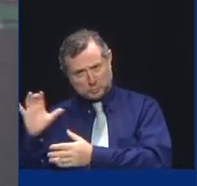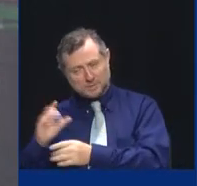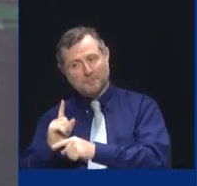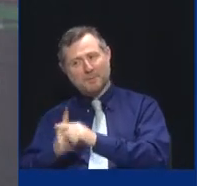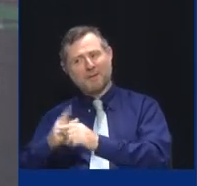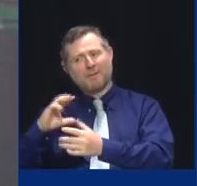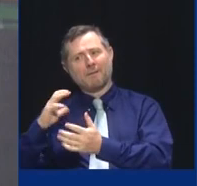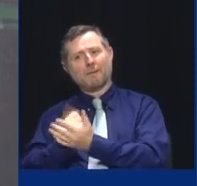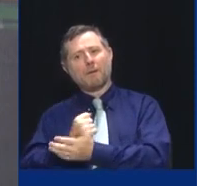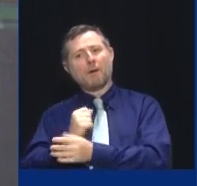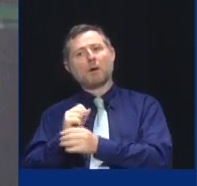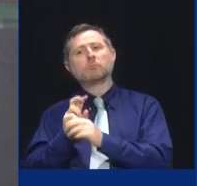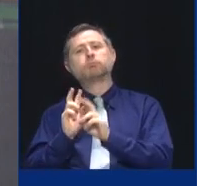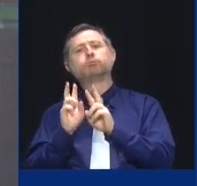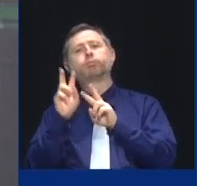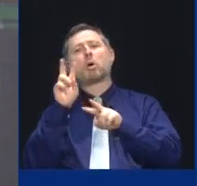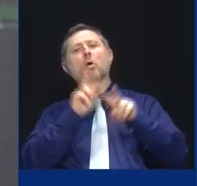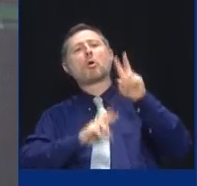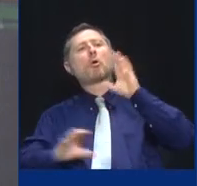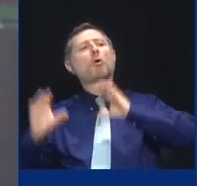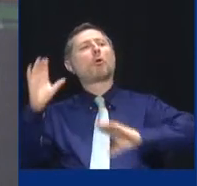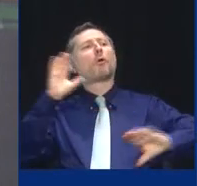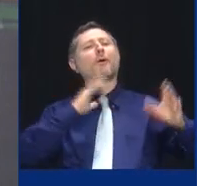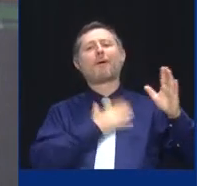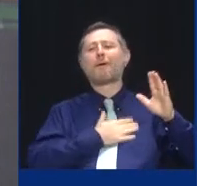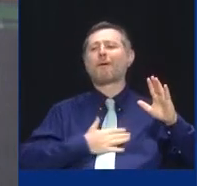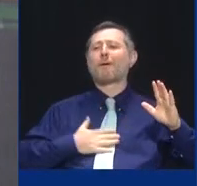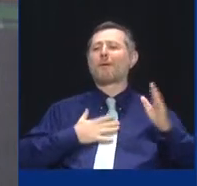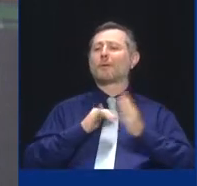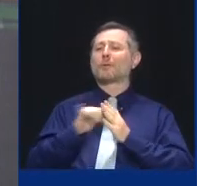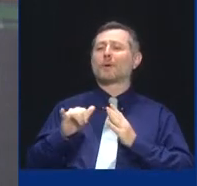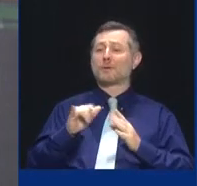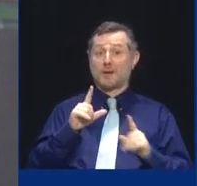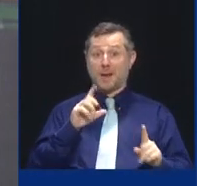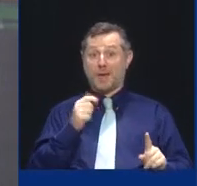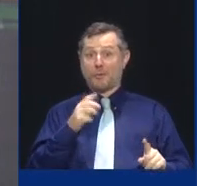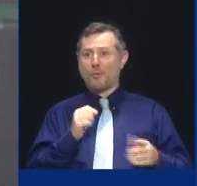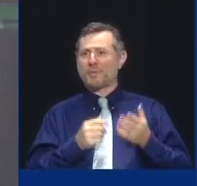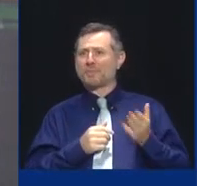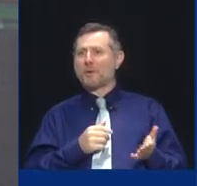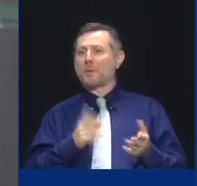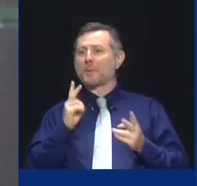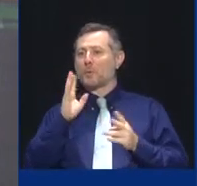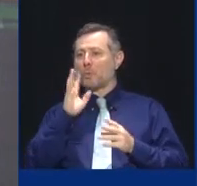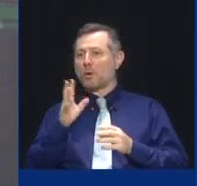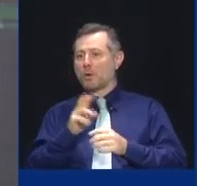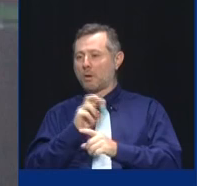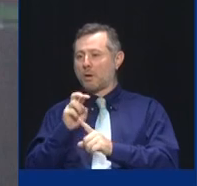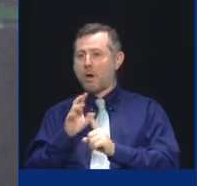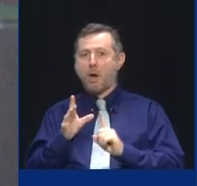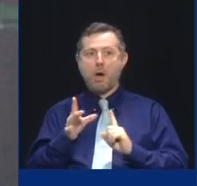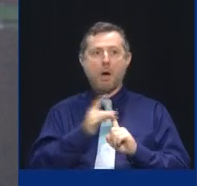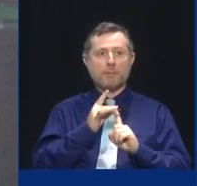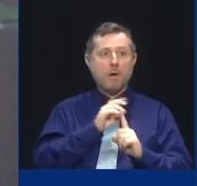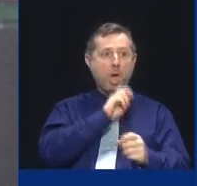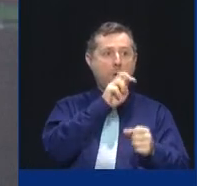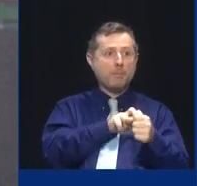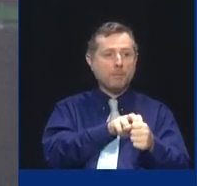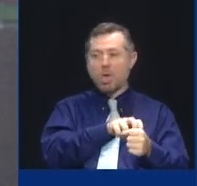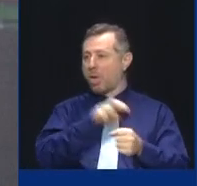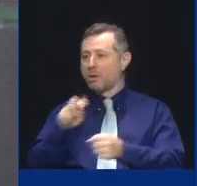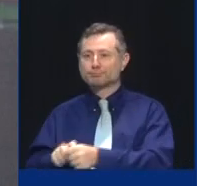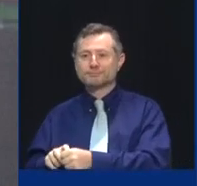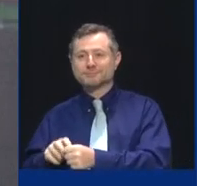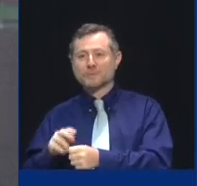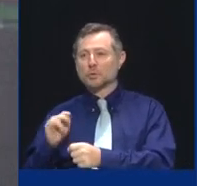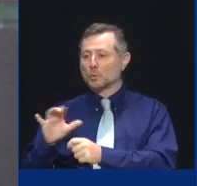all of New York. And what Legoland is going to be is a magnet, an attraction for a